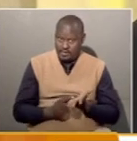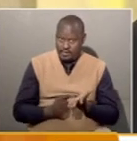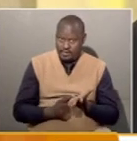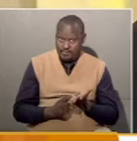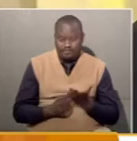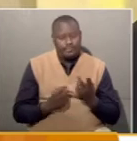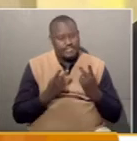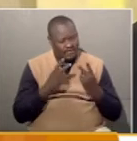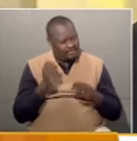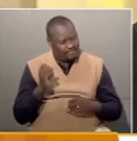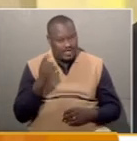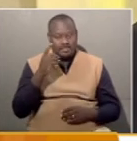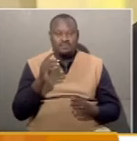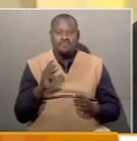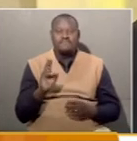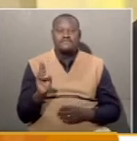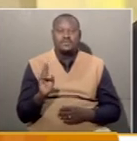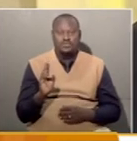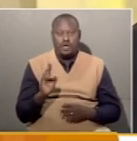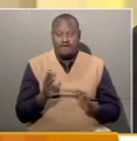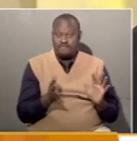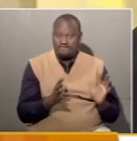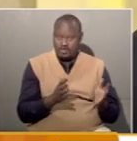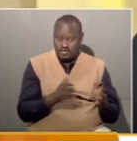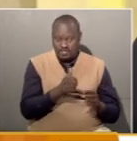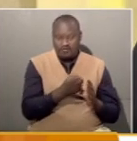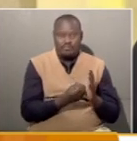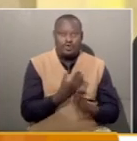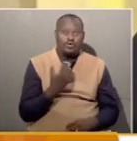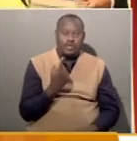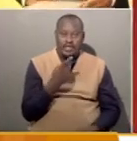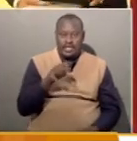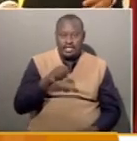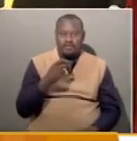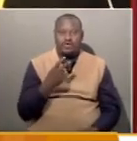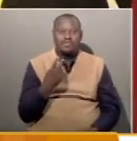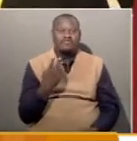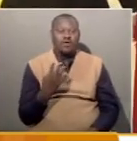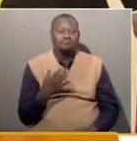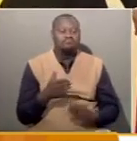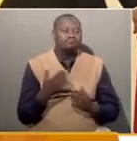the first sugar factory was established by him in 1924. UBC TV, Harriet Nambi.